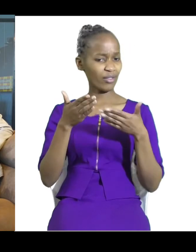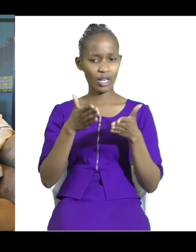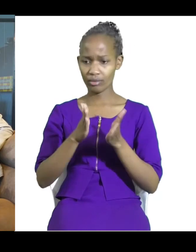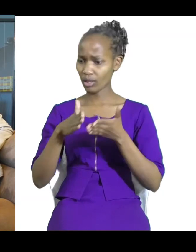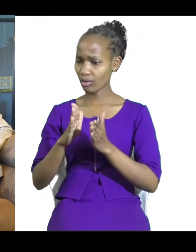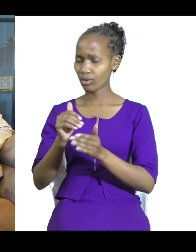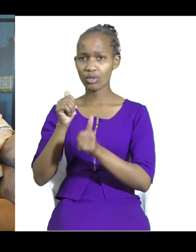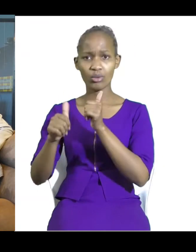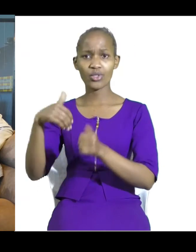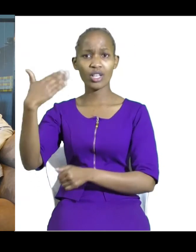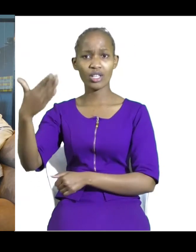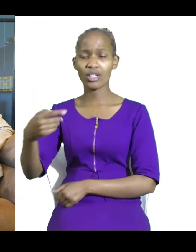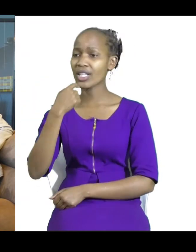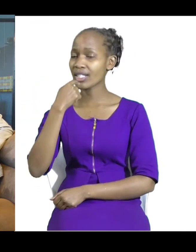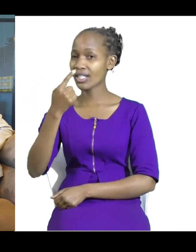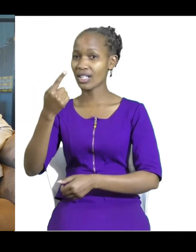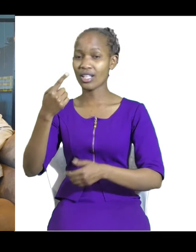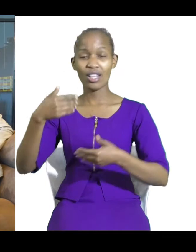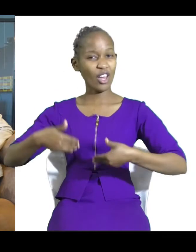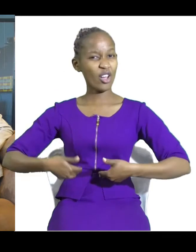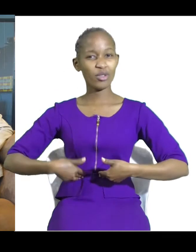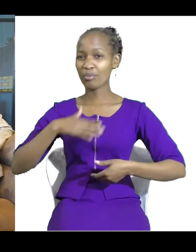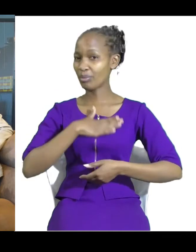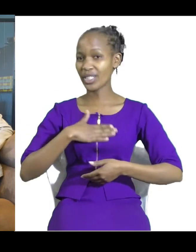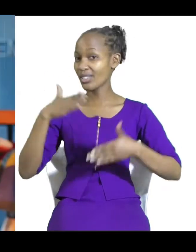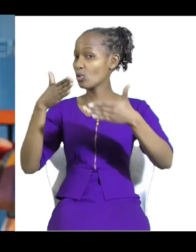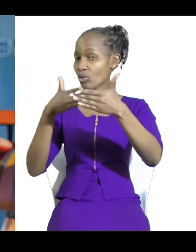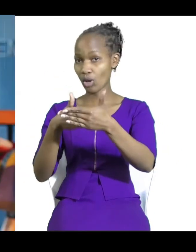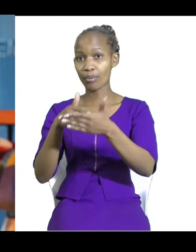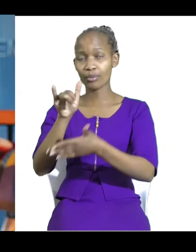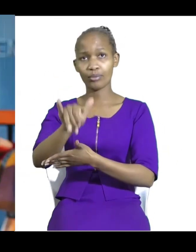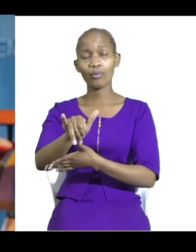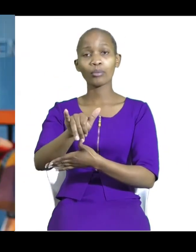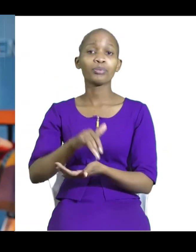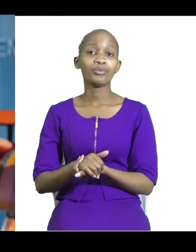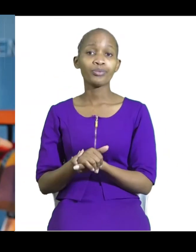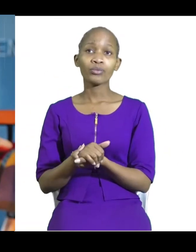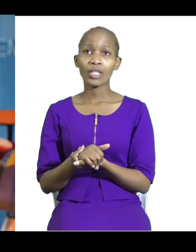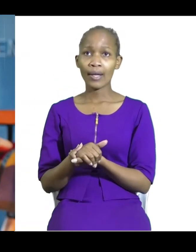model that I normally tell the youth to avoid, and the model is